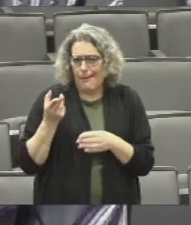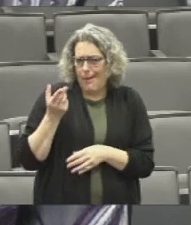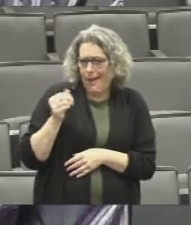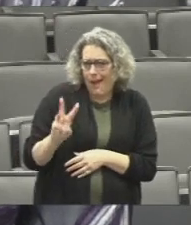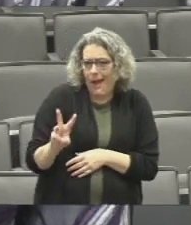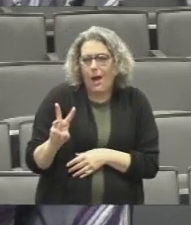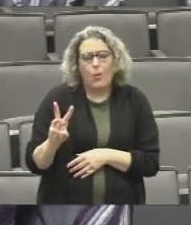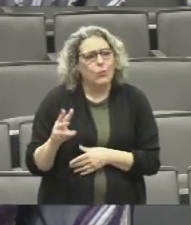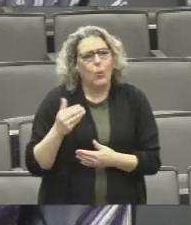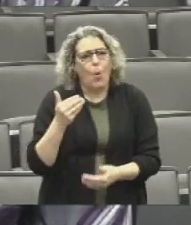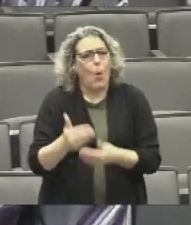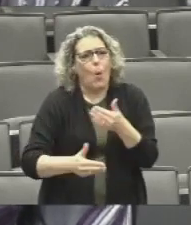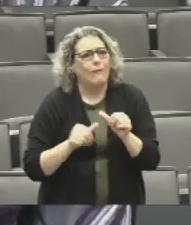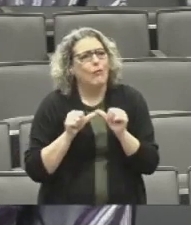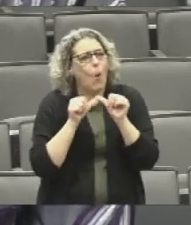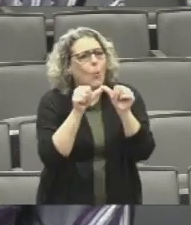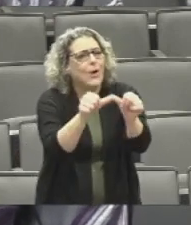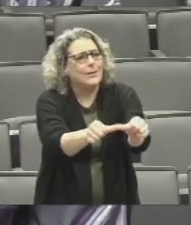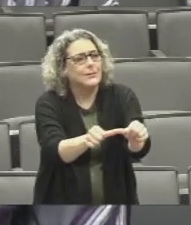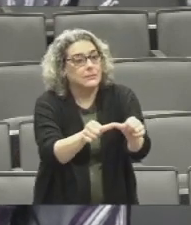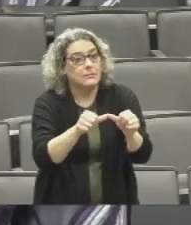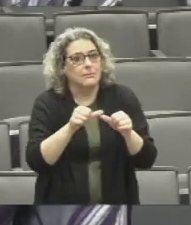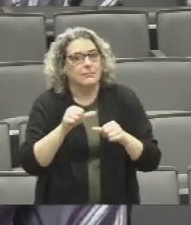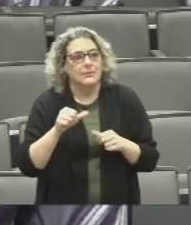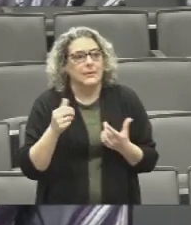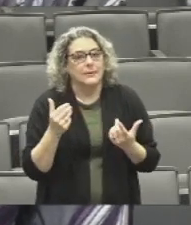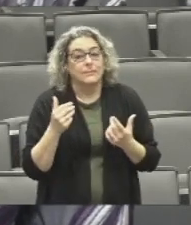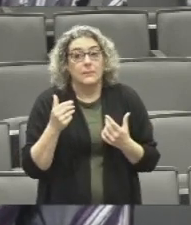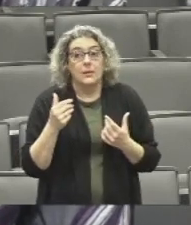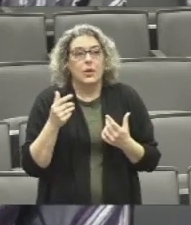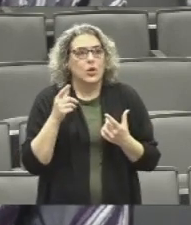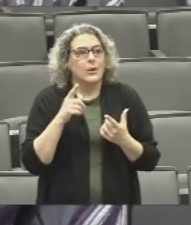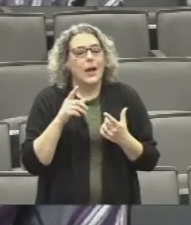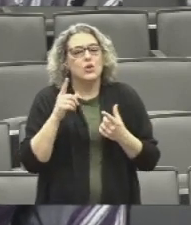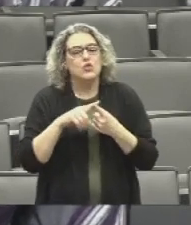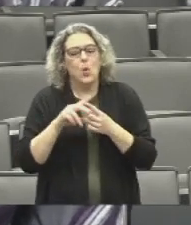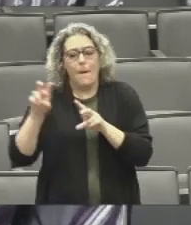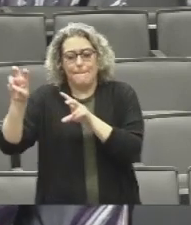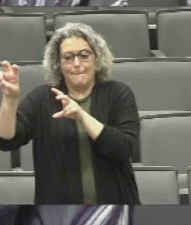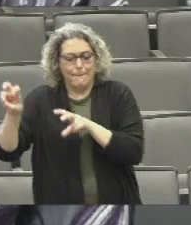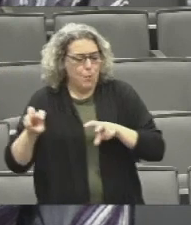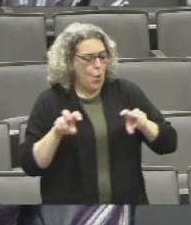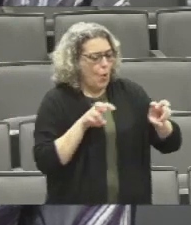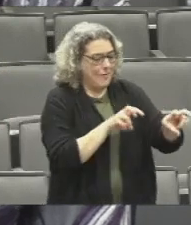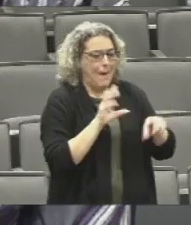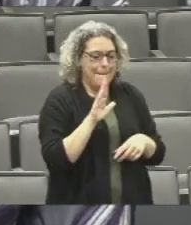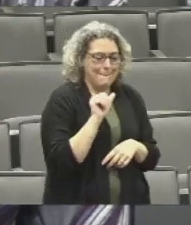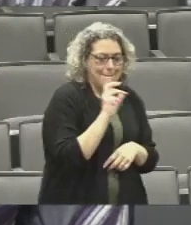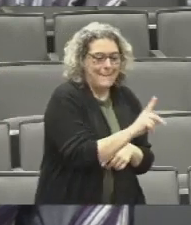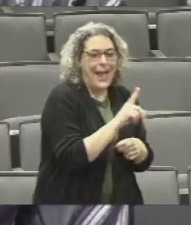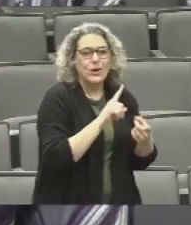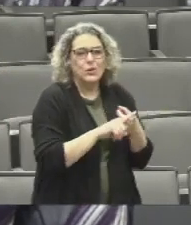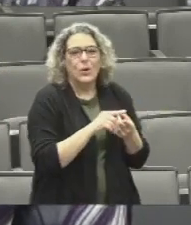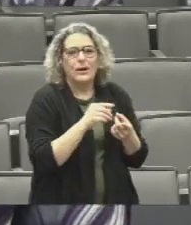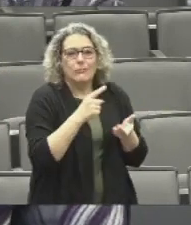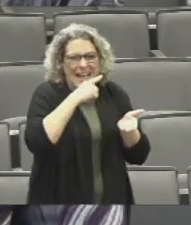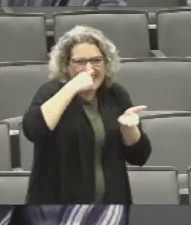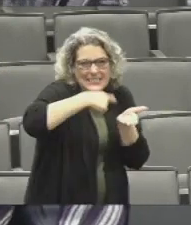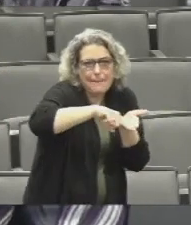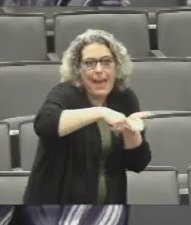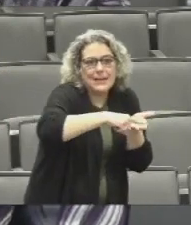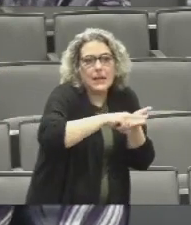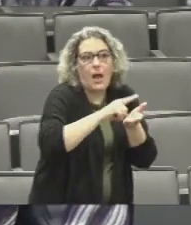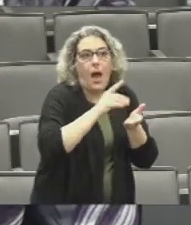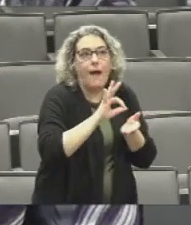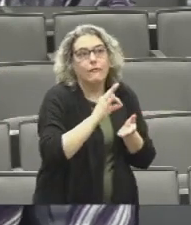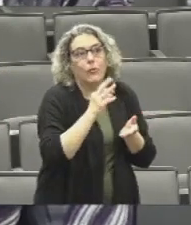go forward in regards to going back and inspecting restaurants again now that they are starting to move